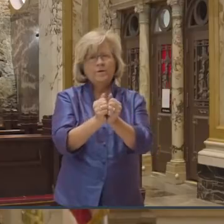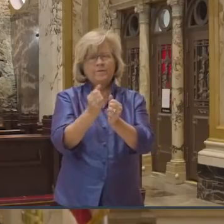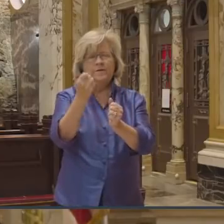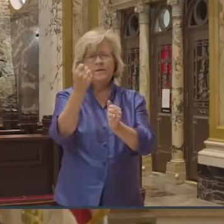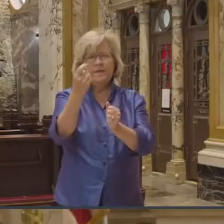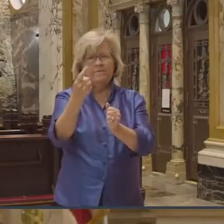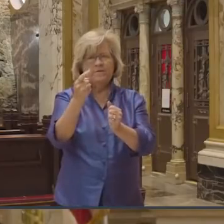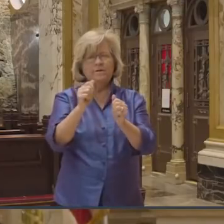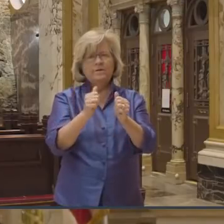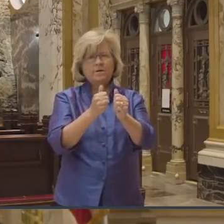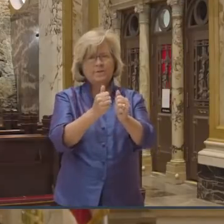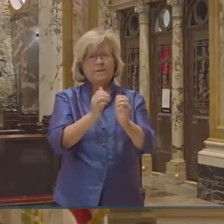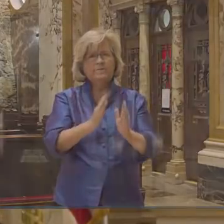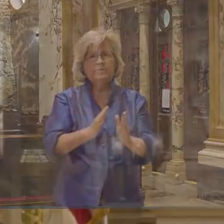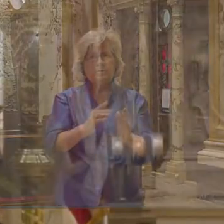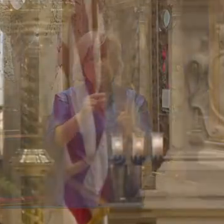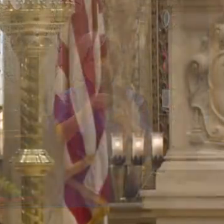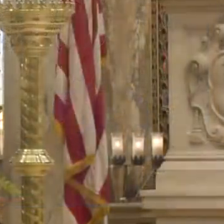The word of the Lord.